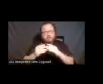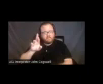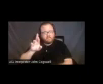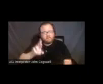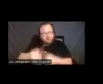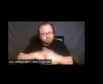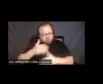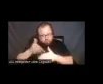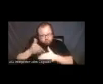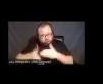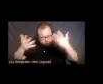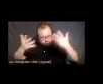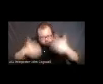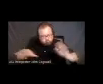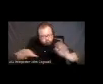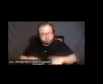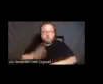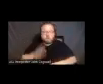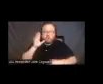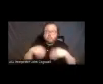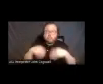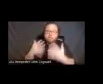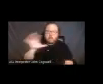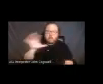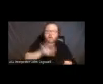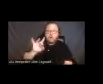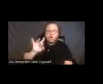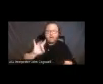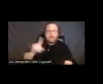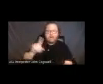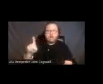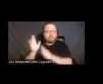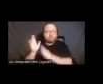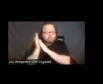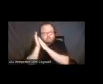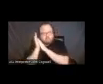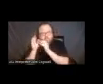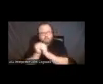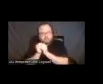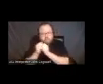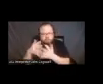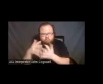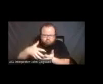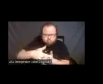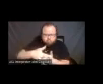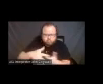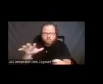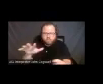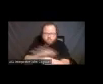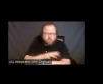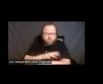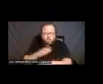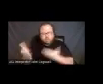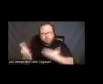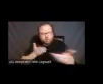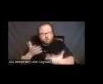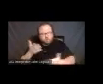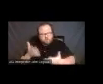facility will be providing approximately 81 beds with integrated on-site full-service partnership